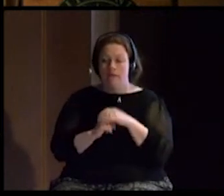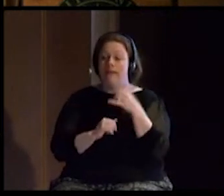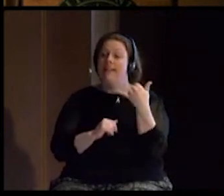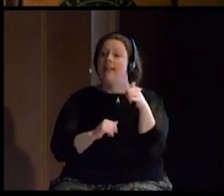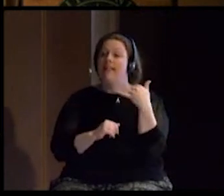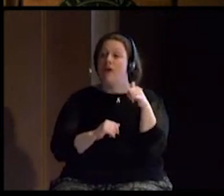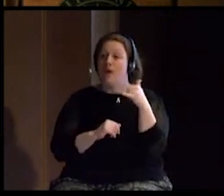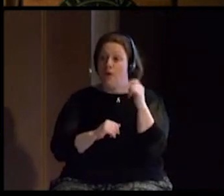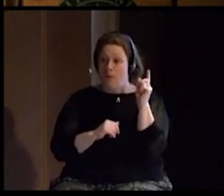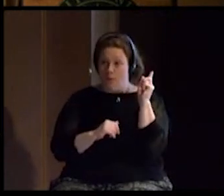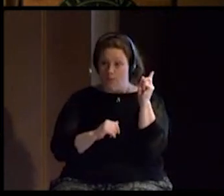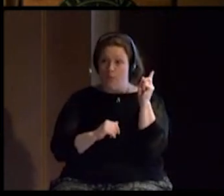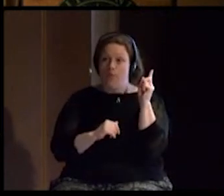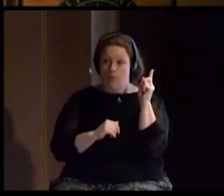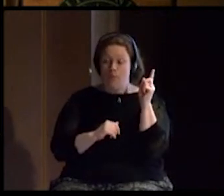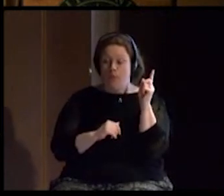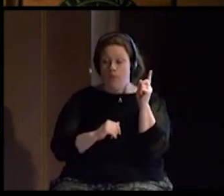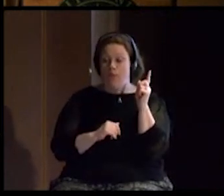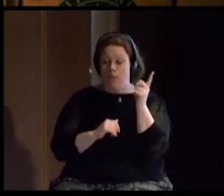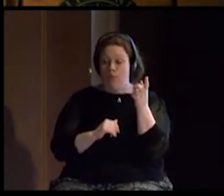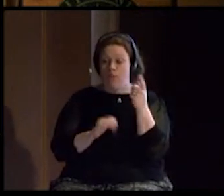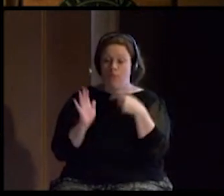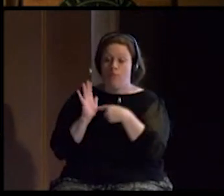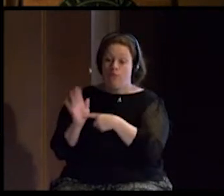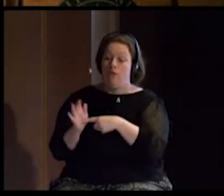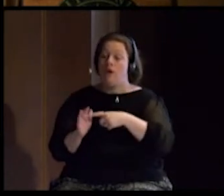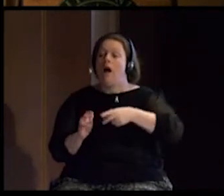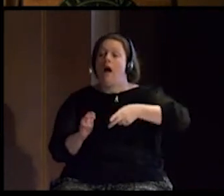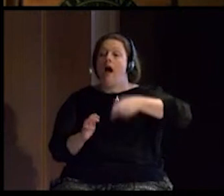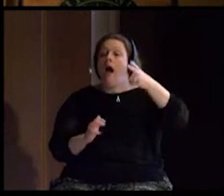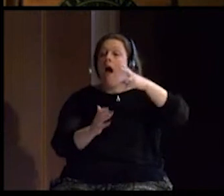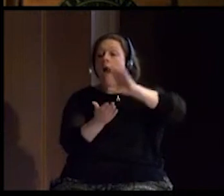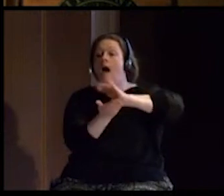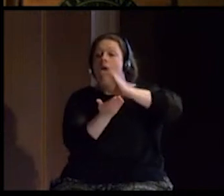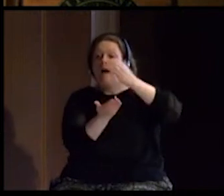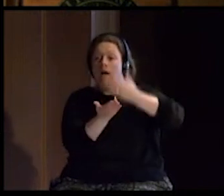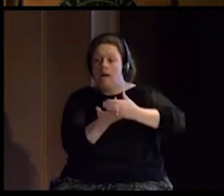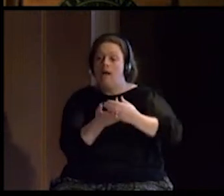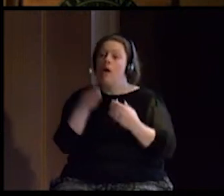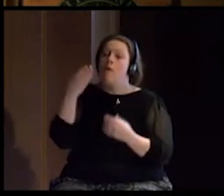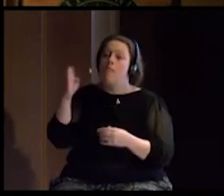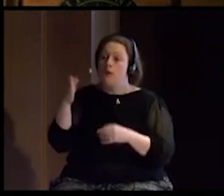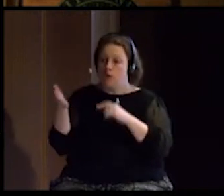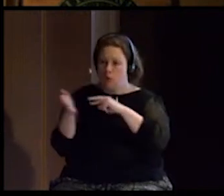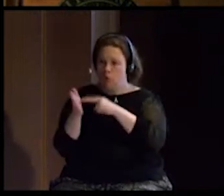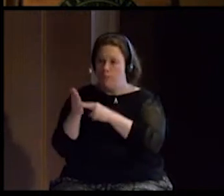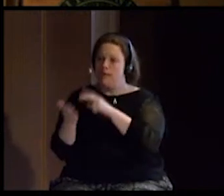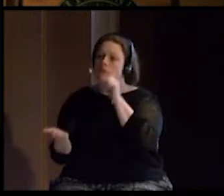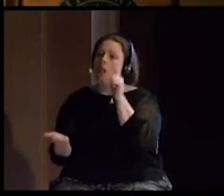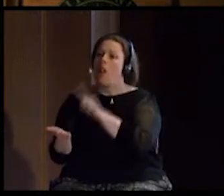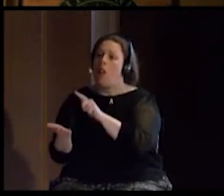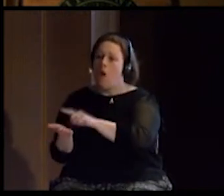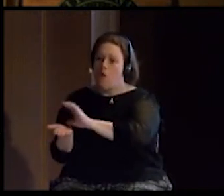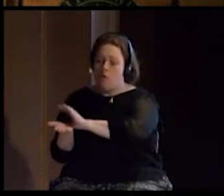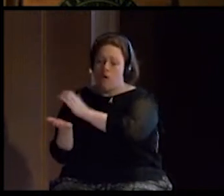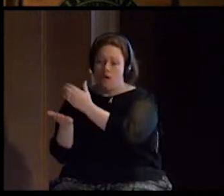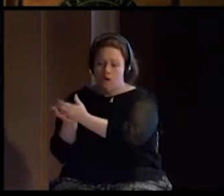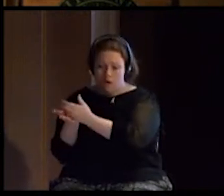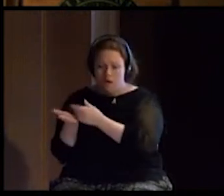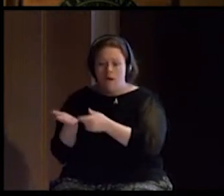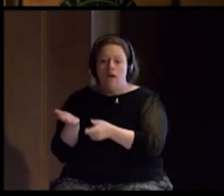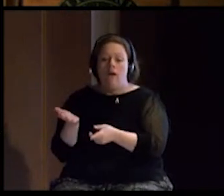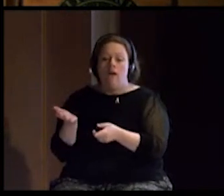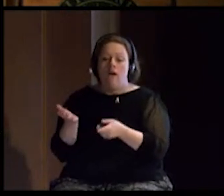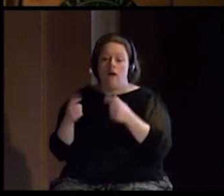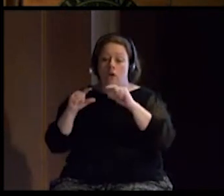yellow, yellow represents high abundance, blue represents low abundance. In the Zircomonaceae, a group